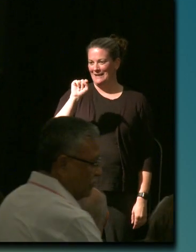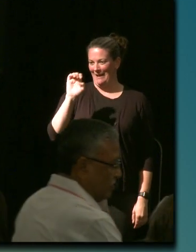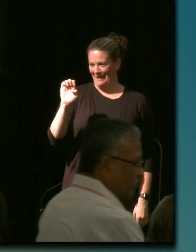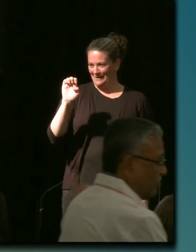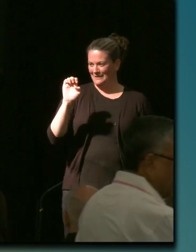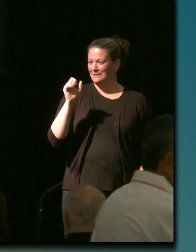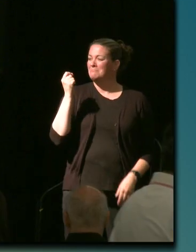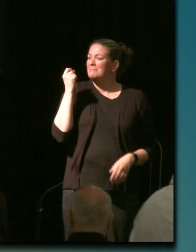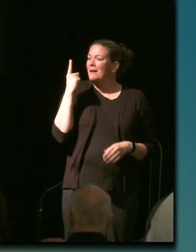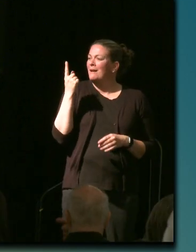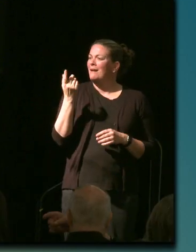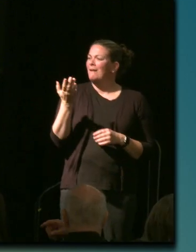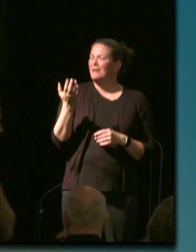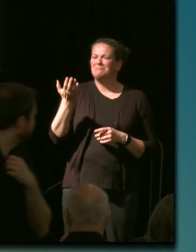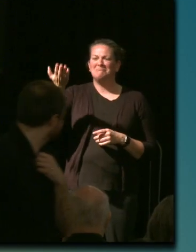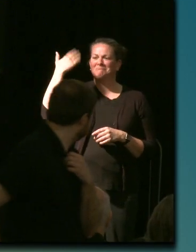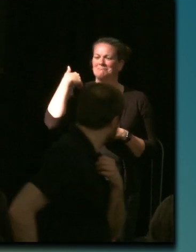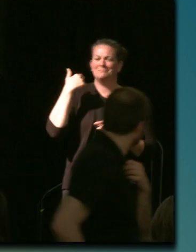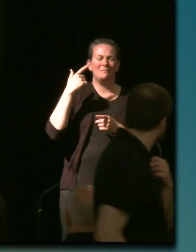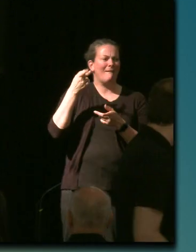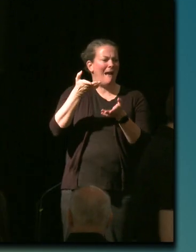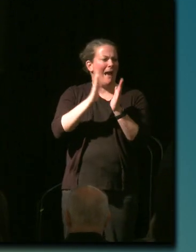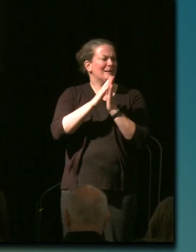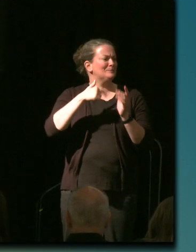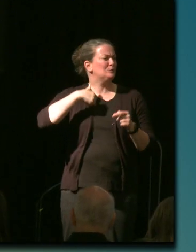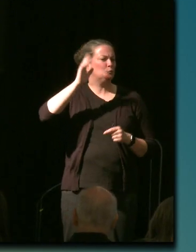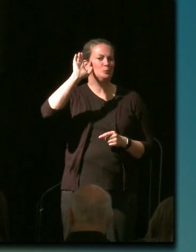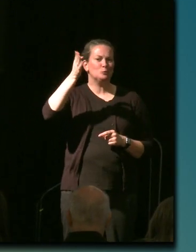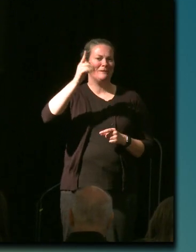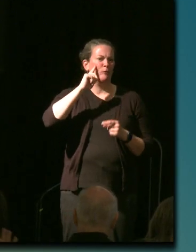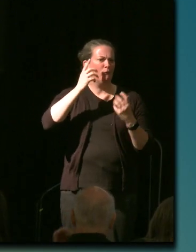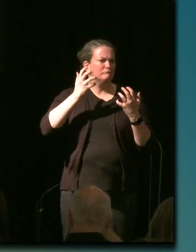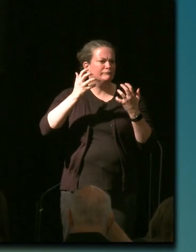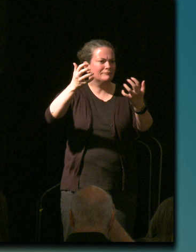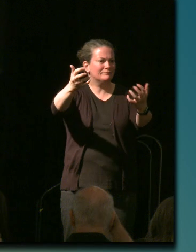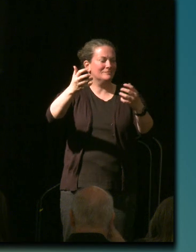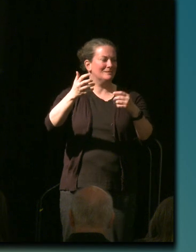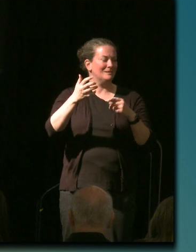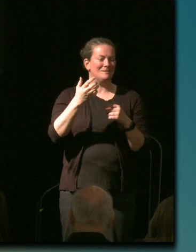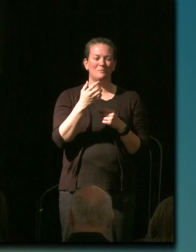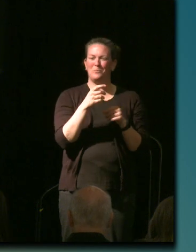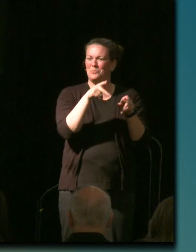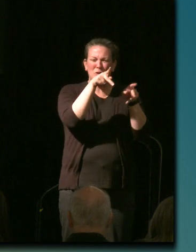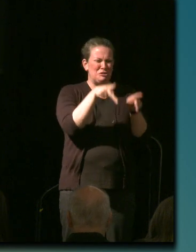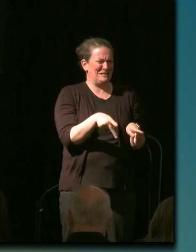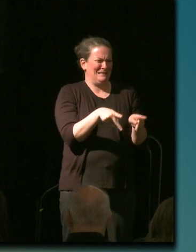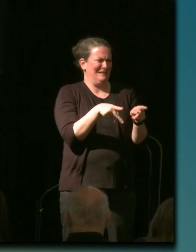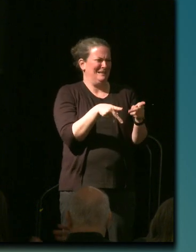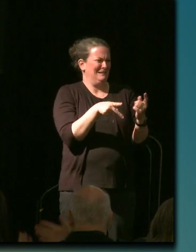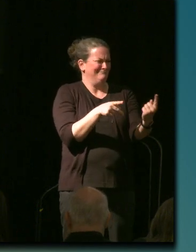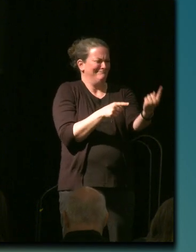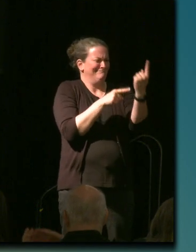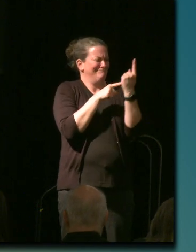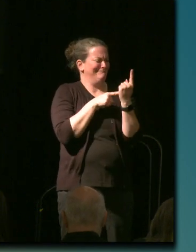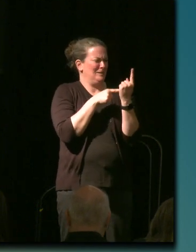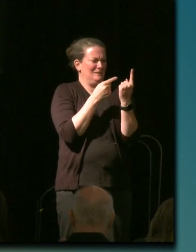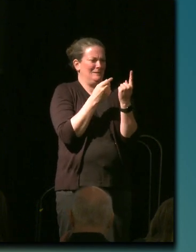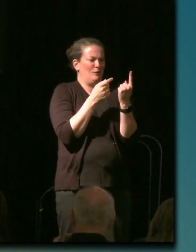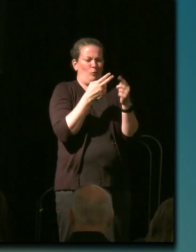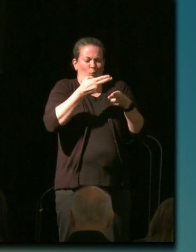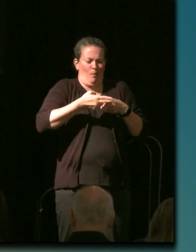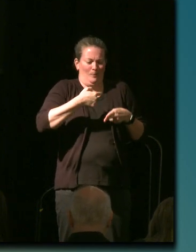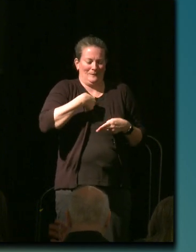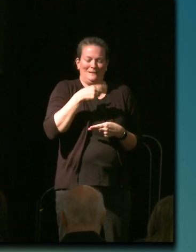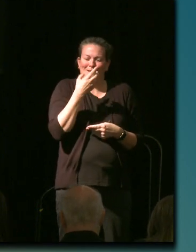to speak about science and research to a big crowd, I was approached after my speech, and someone addressed me as Dr. Pinto.